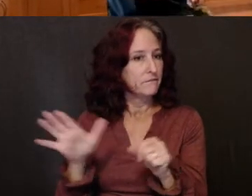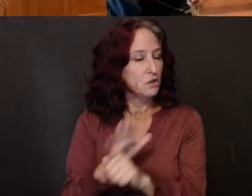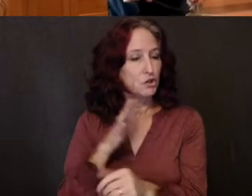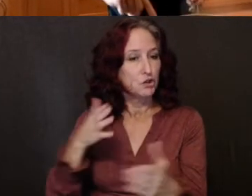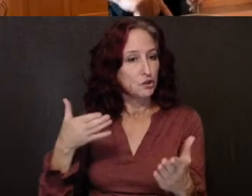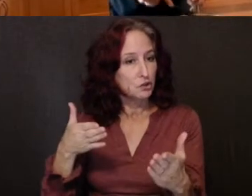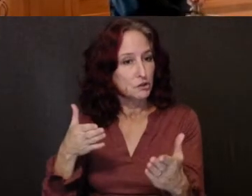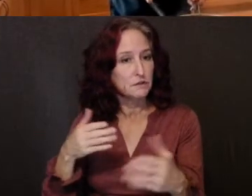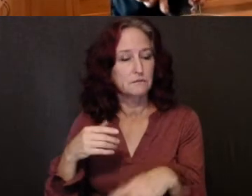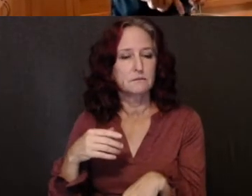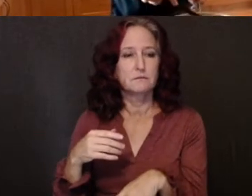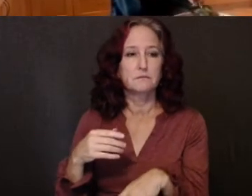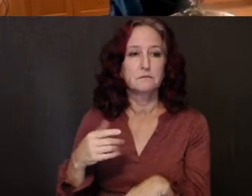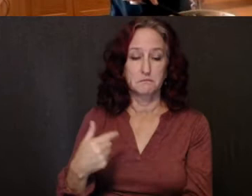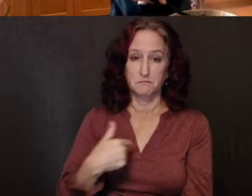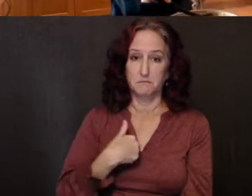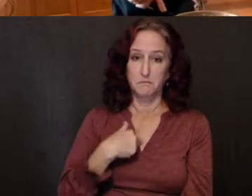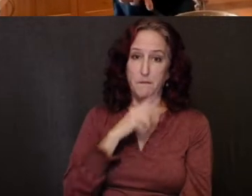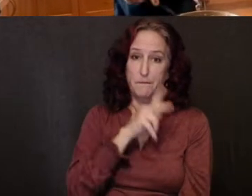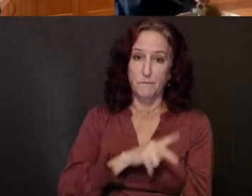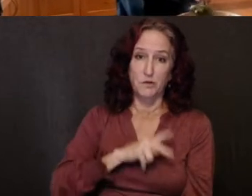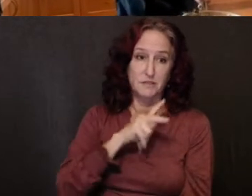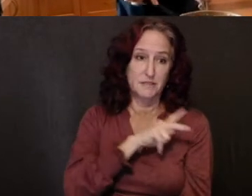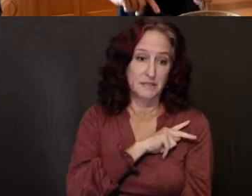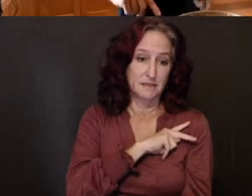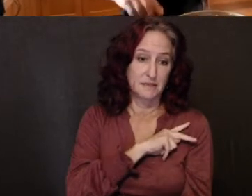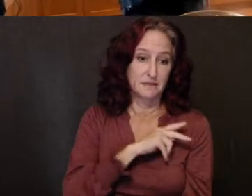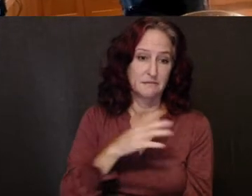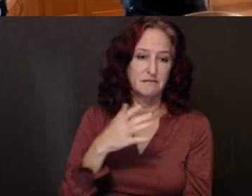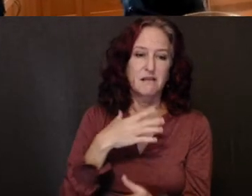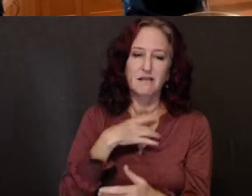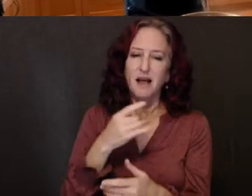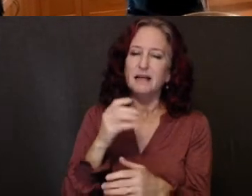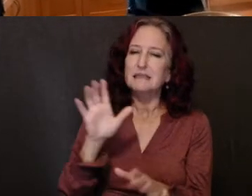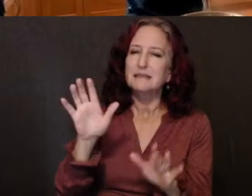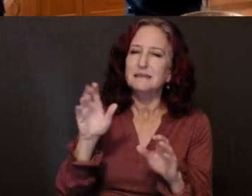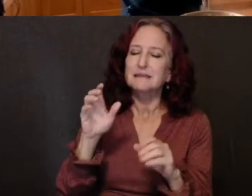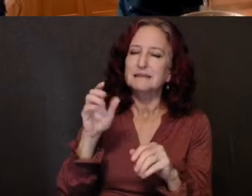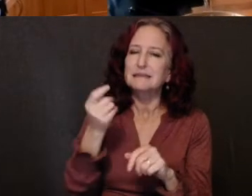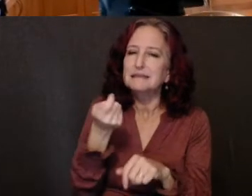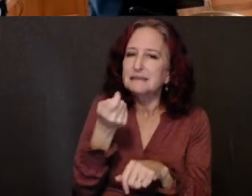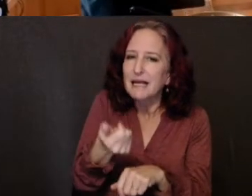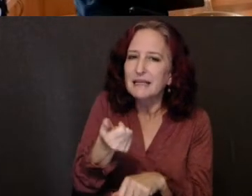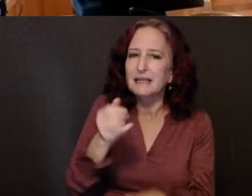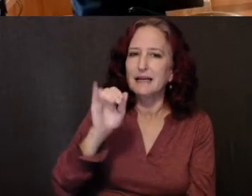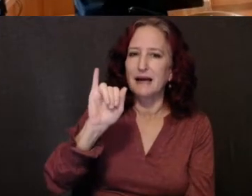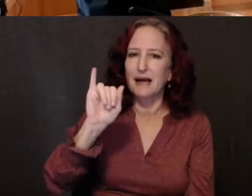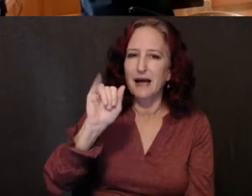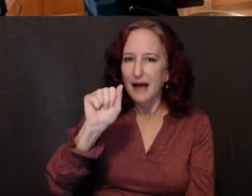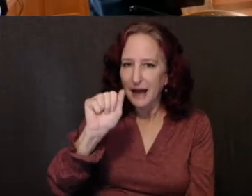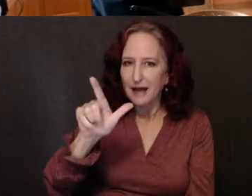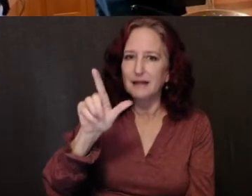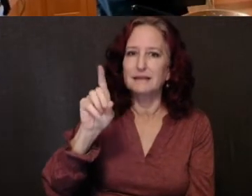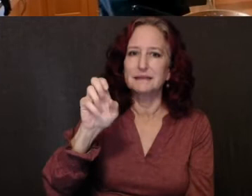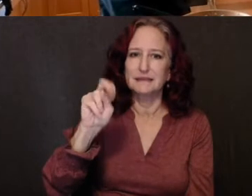And should it be al dente or more The cooked through? Parmesan.